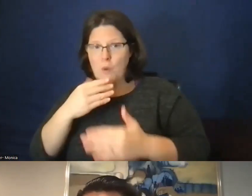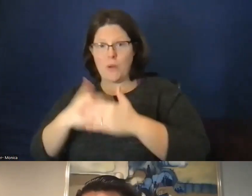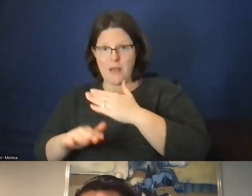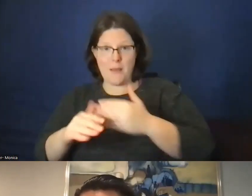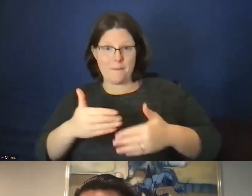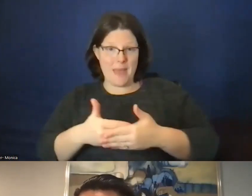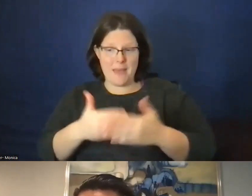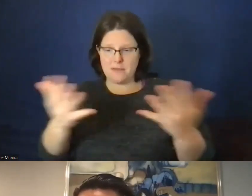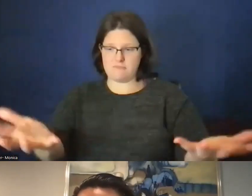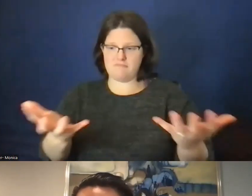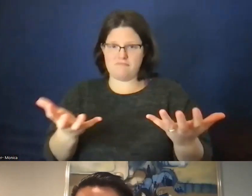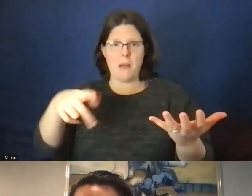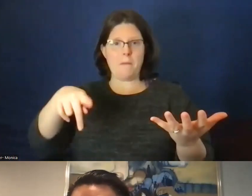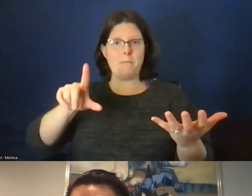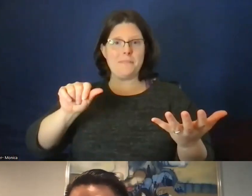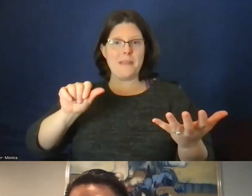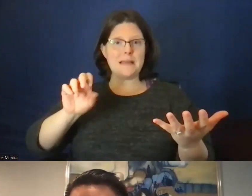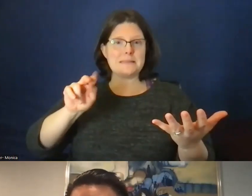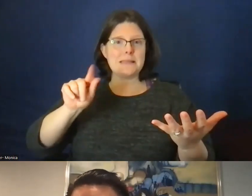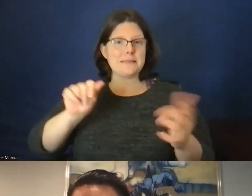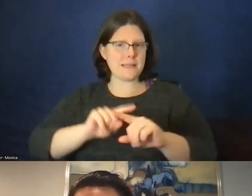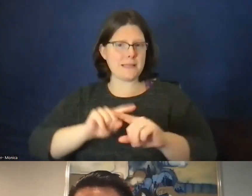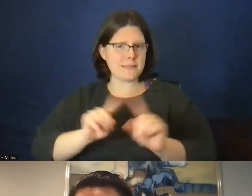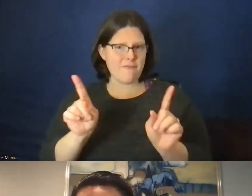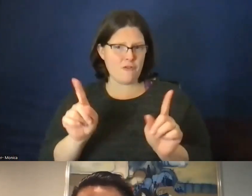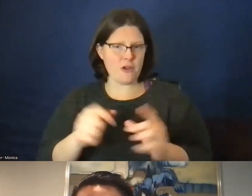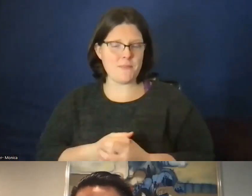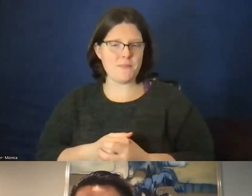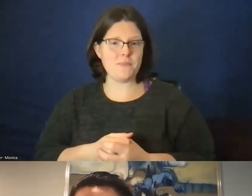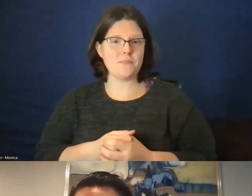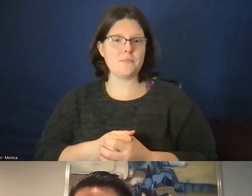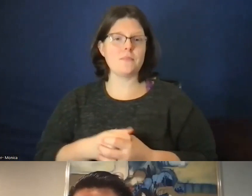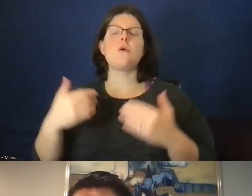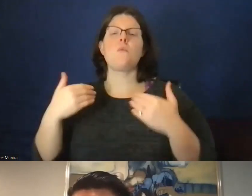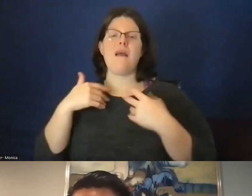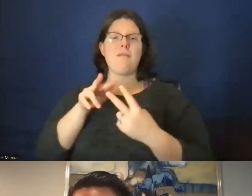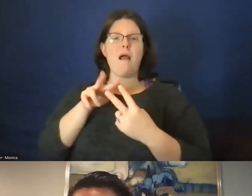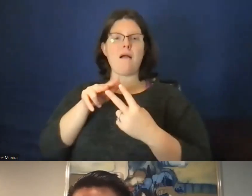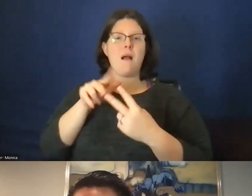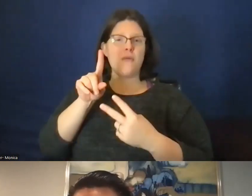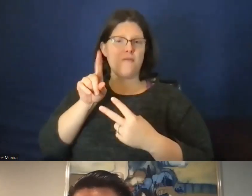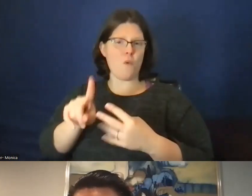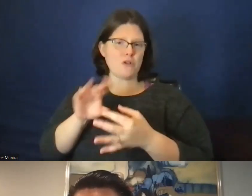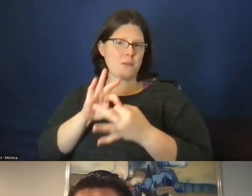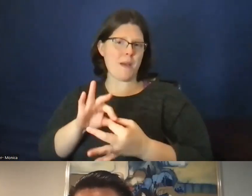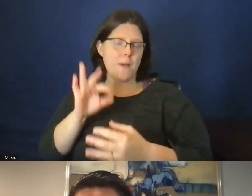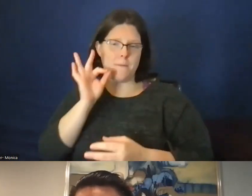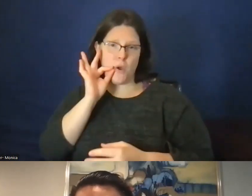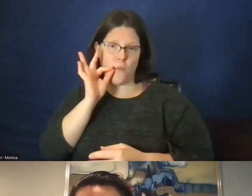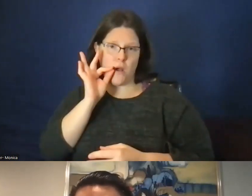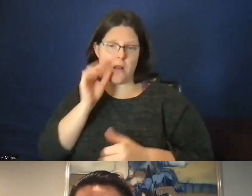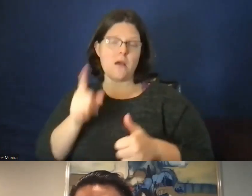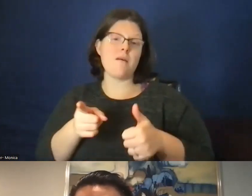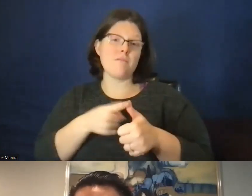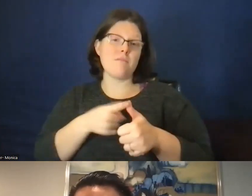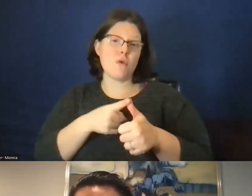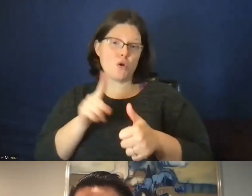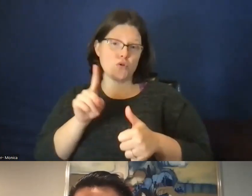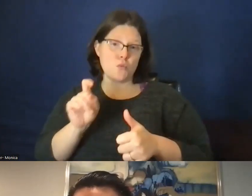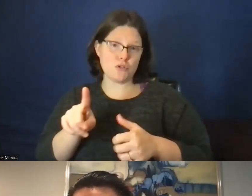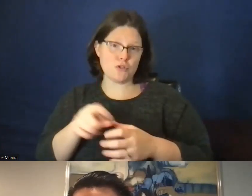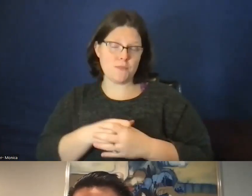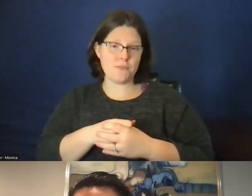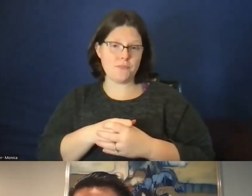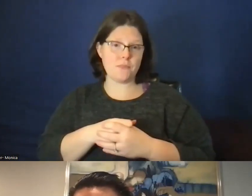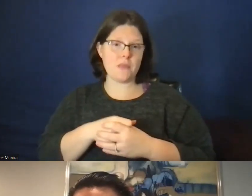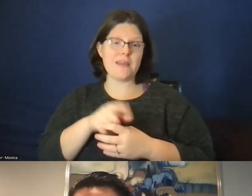much. So we have a couple of questions about marijuana. So I guess the first one, is